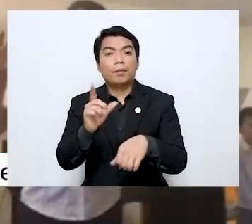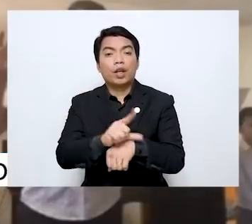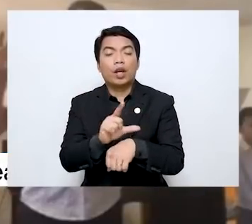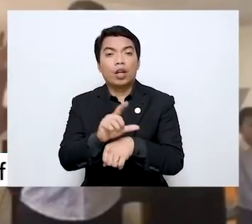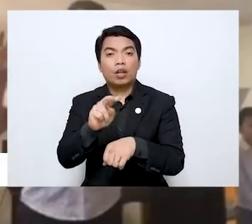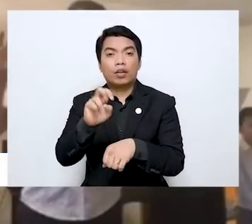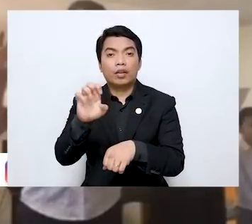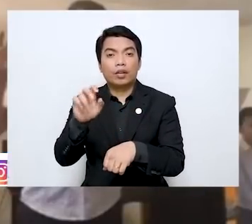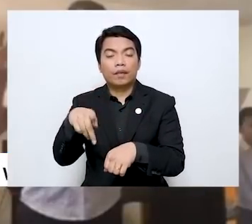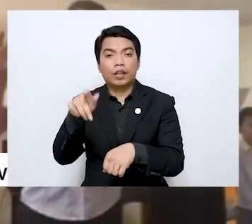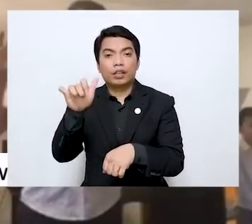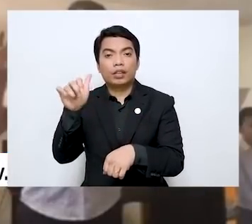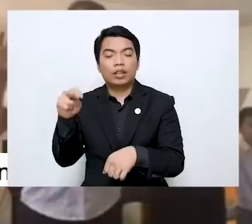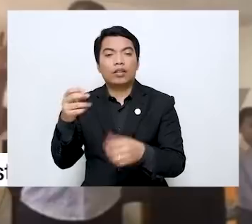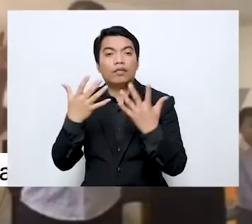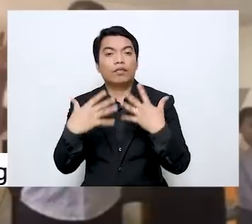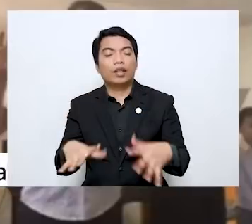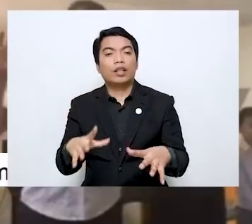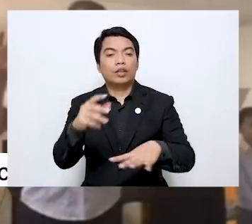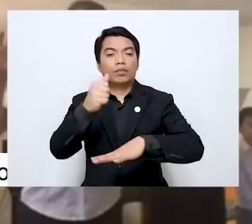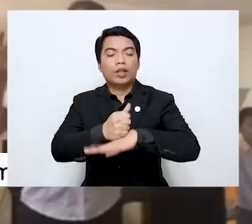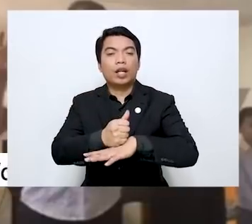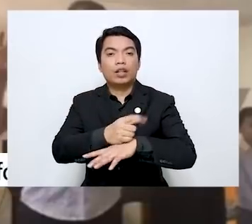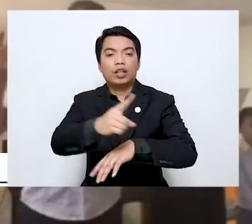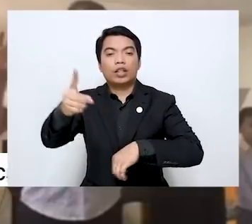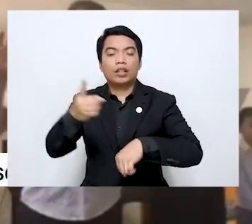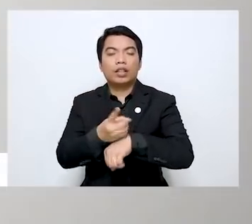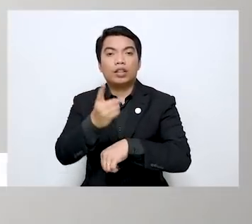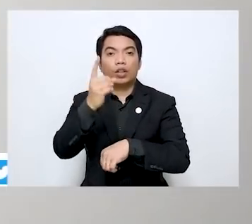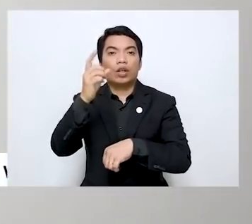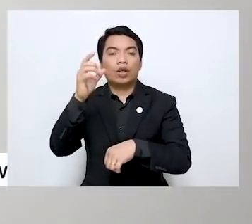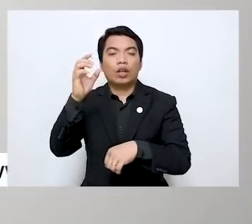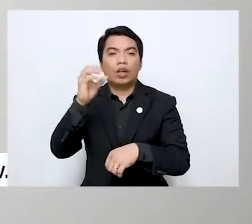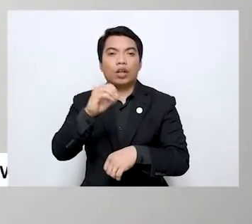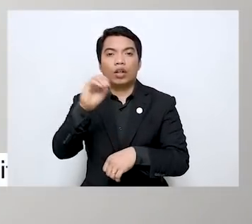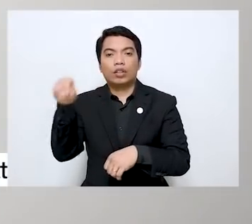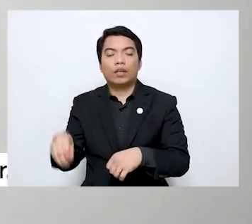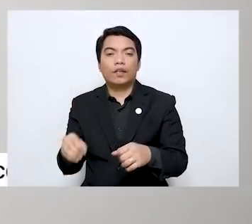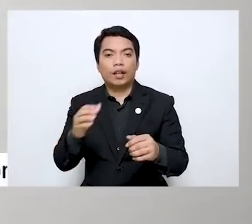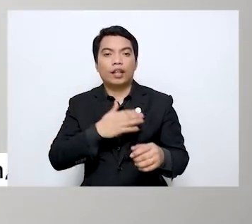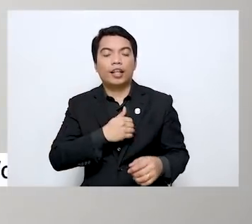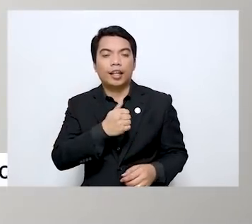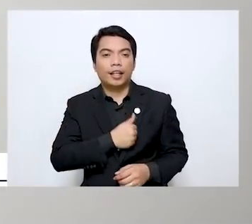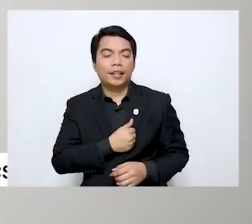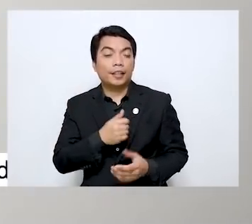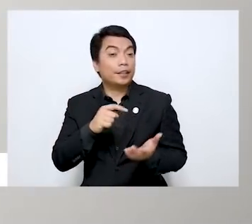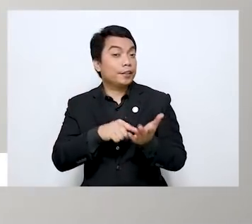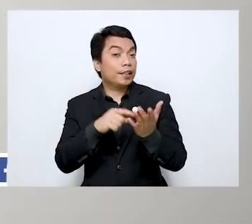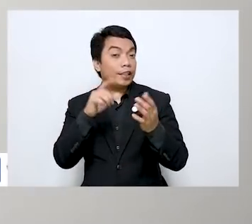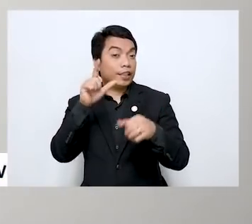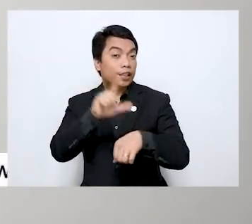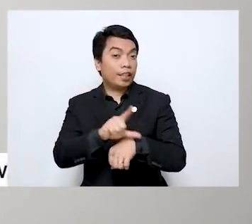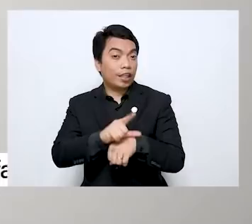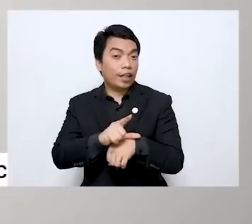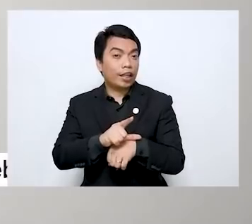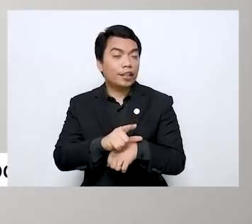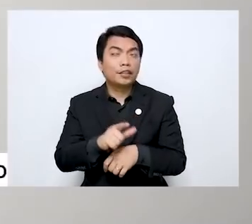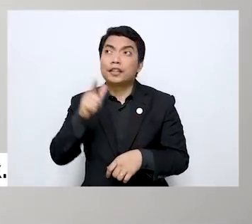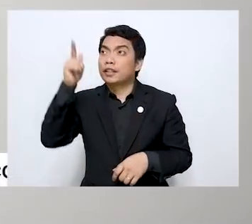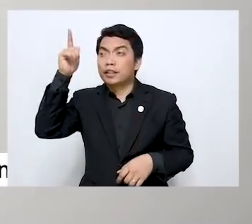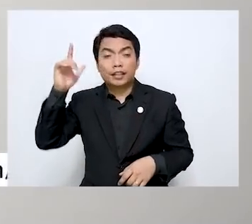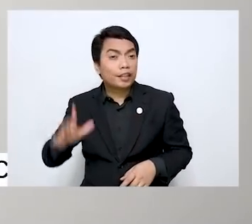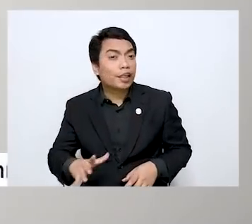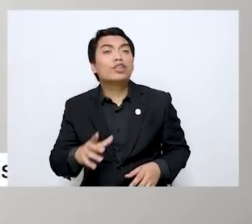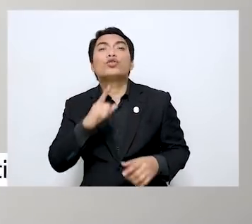Nepean after the establishment of the District of Ottawa, Canada. This local congregation is not forsaken by our